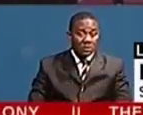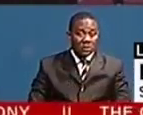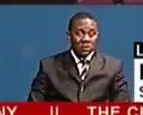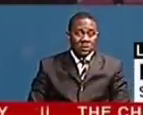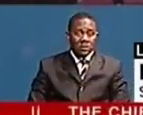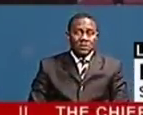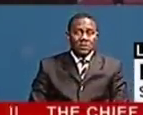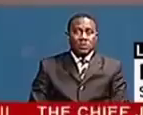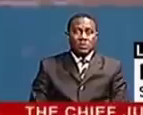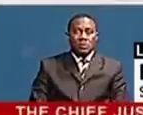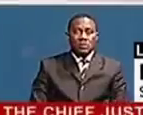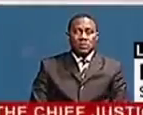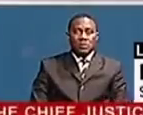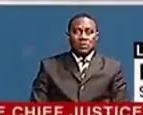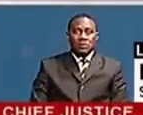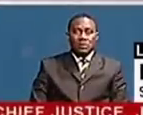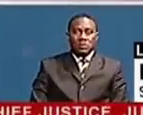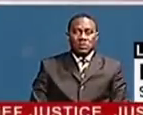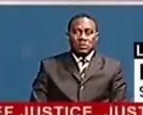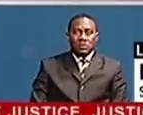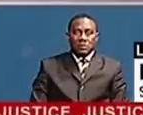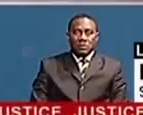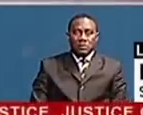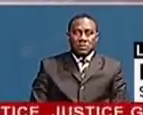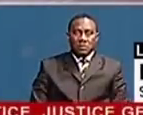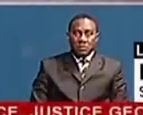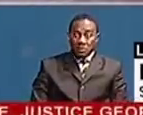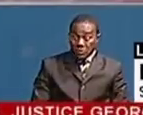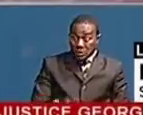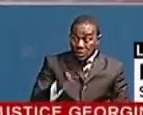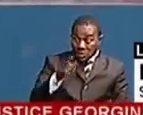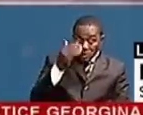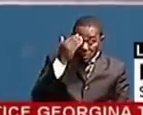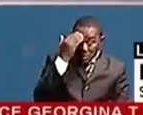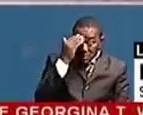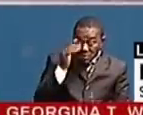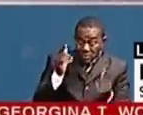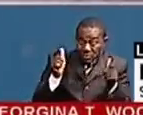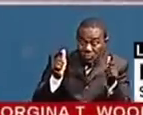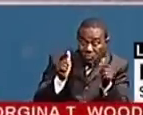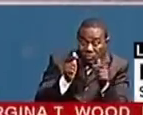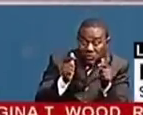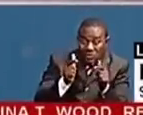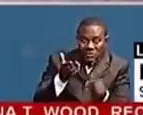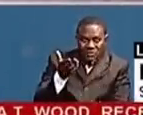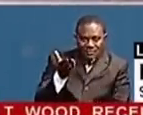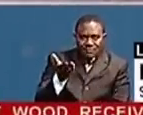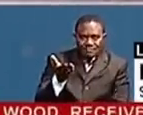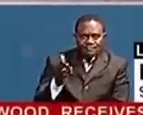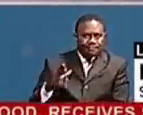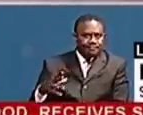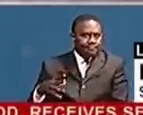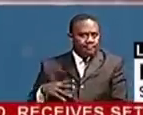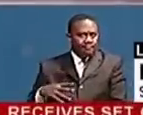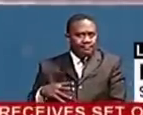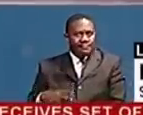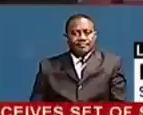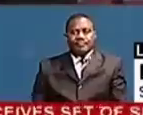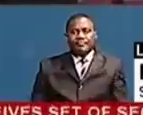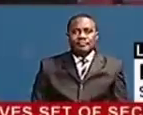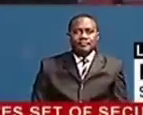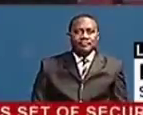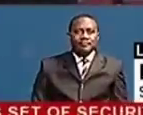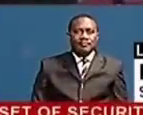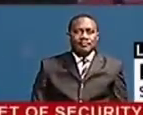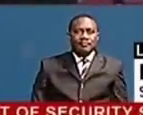My lords, I'm do you now realize your real size? Yes, in this country? Yes, my lords. Good.